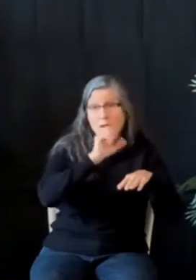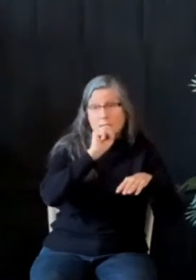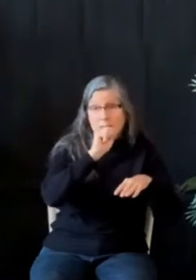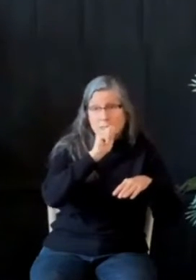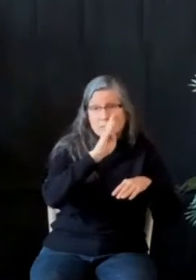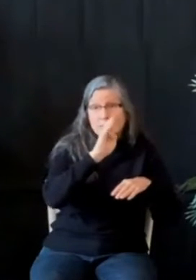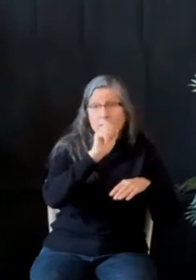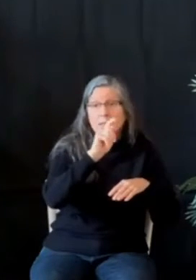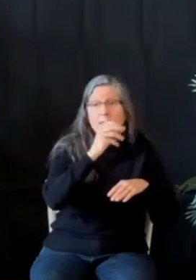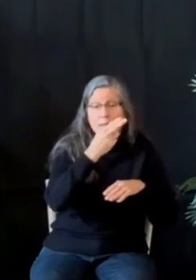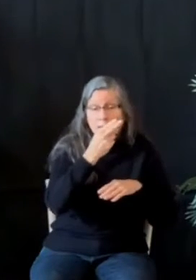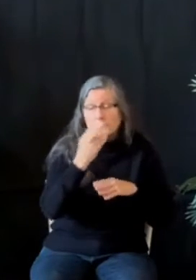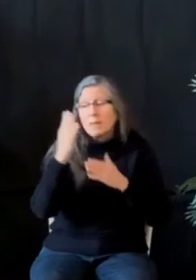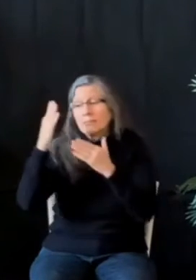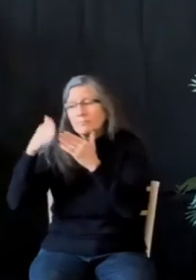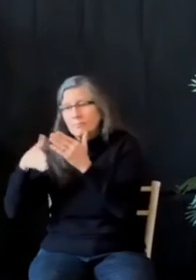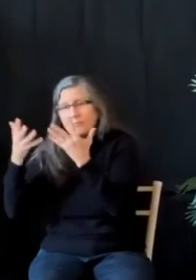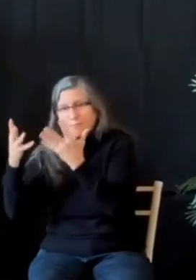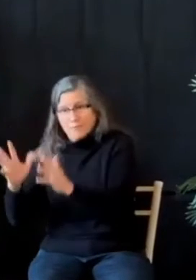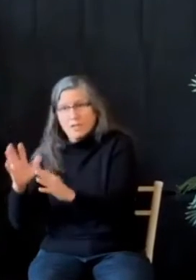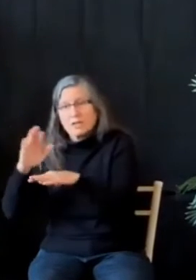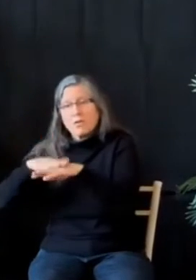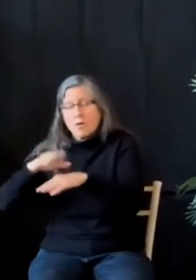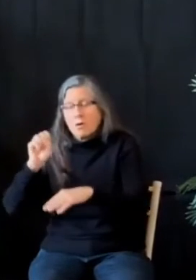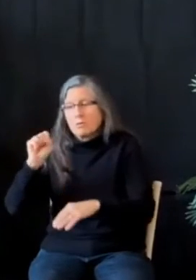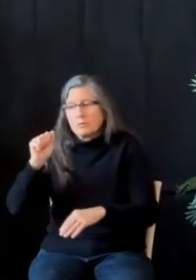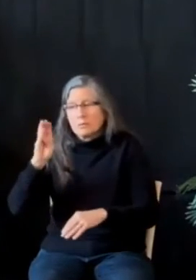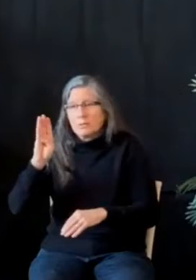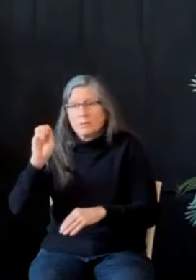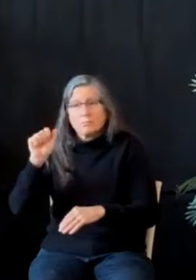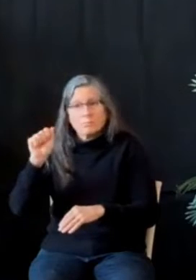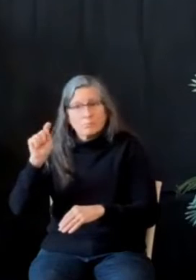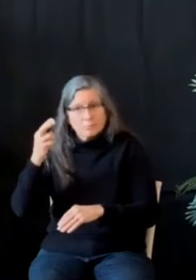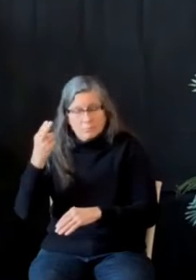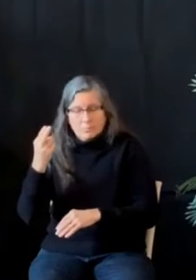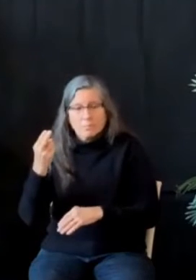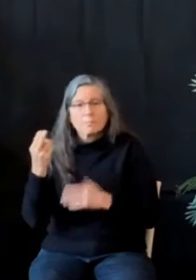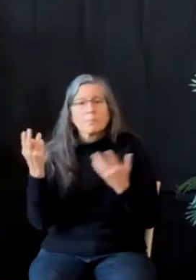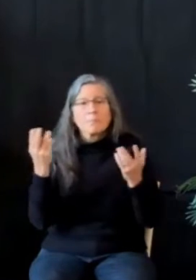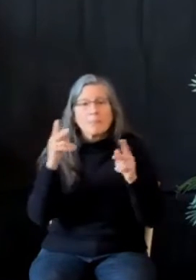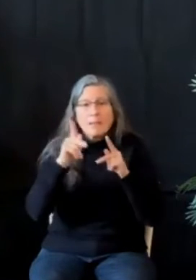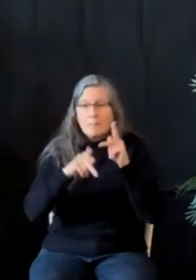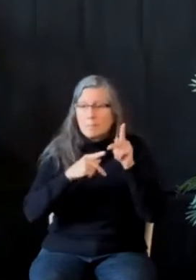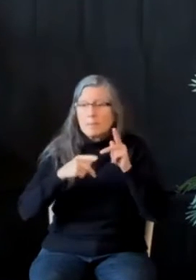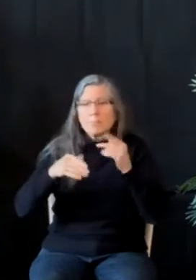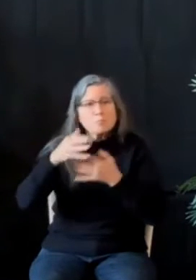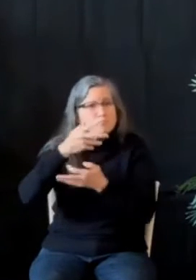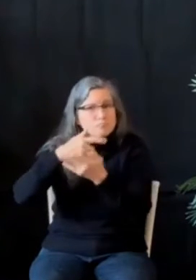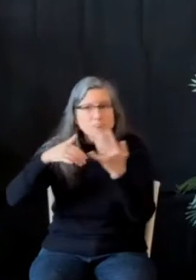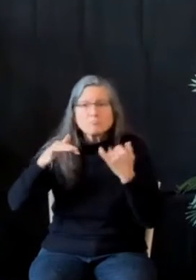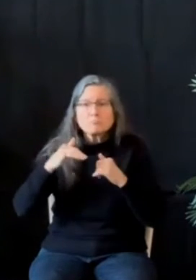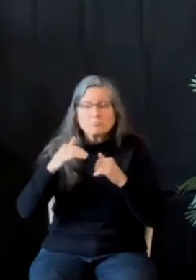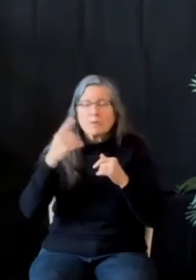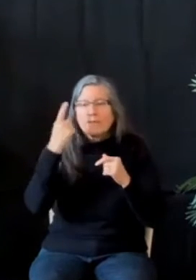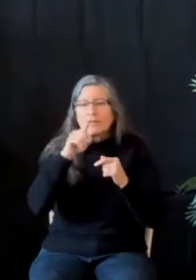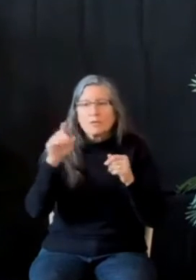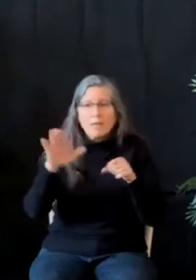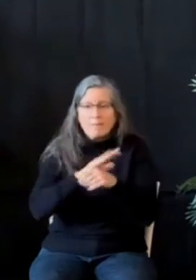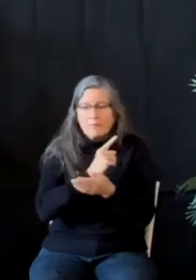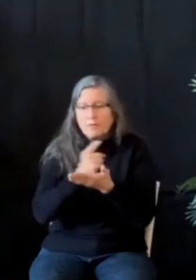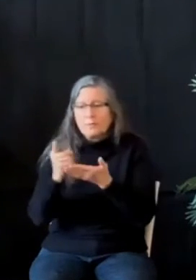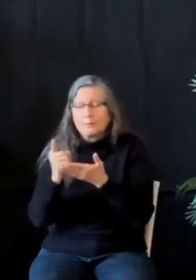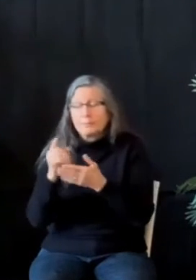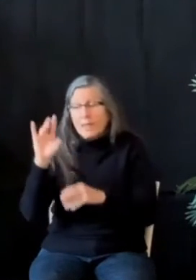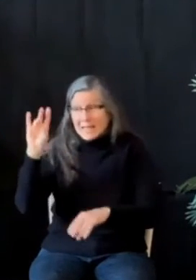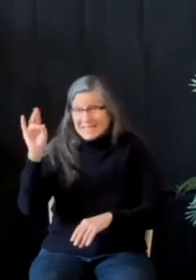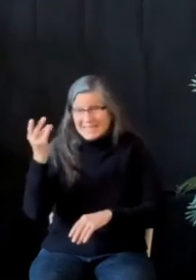there that was given to the celebration as well, and people hung around for that. And so on the seventh day, one